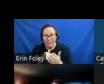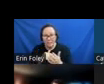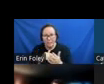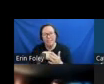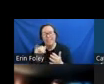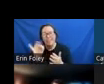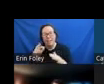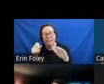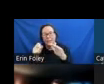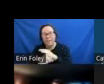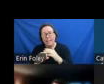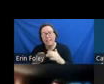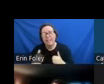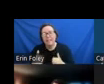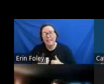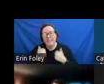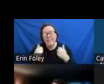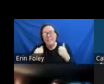assisted living facility.